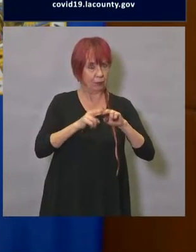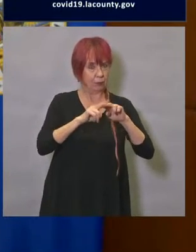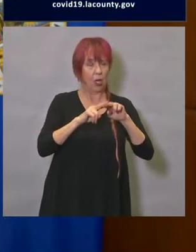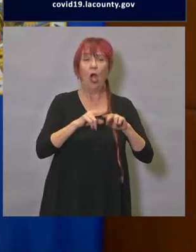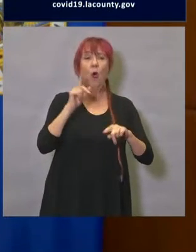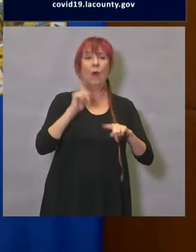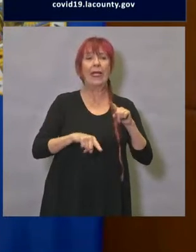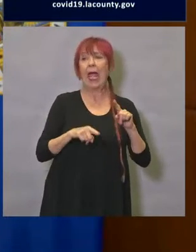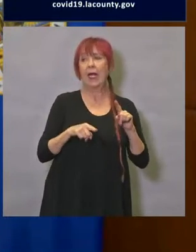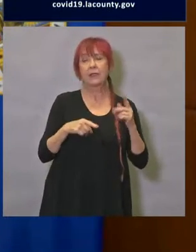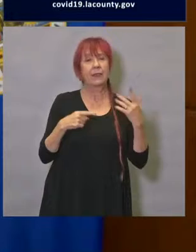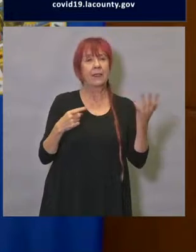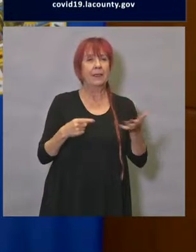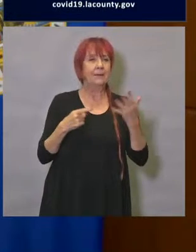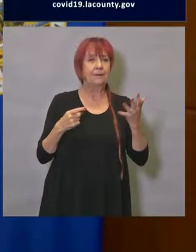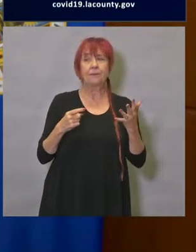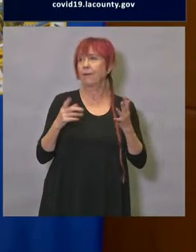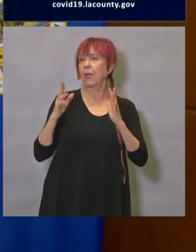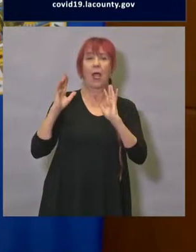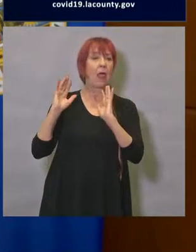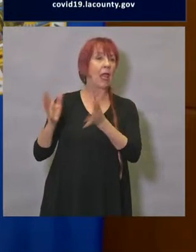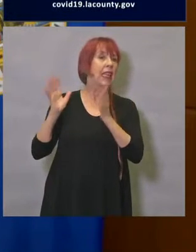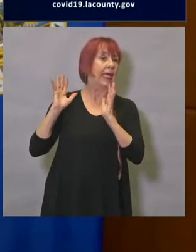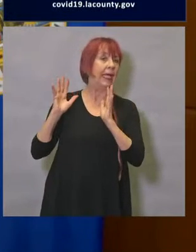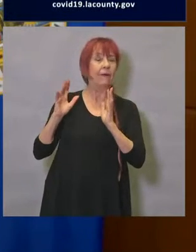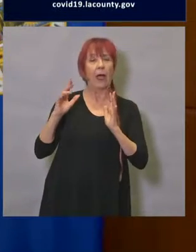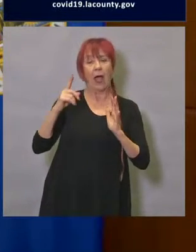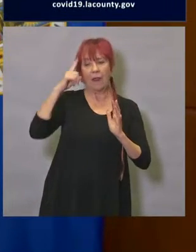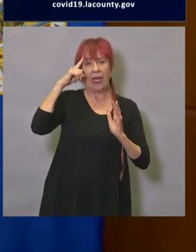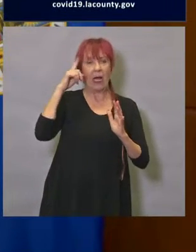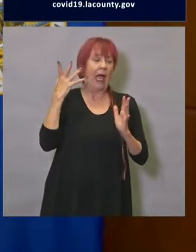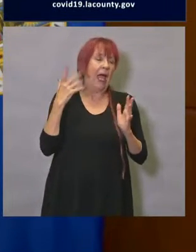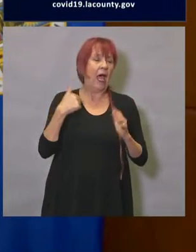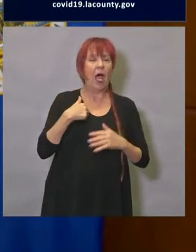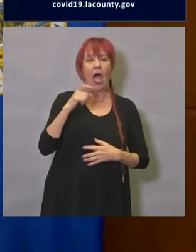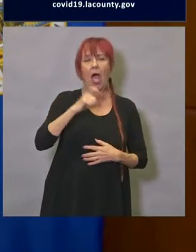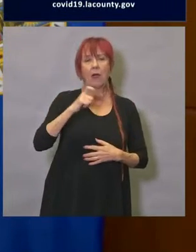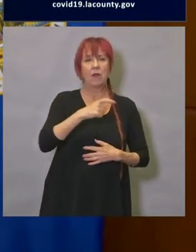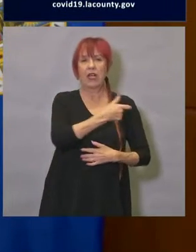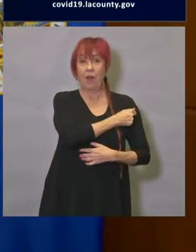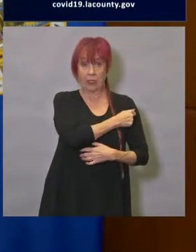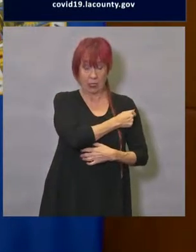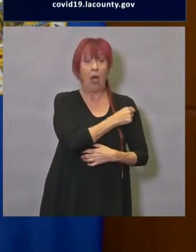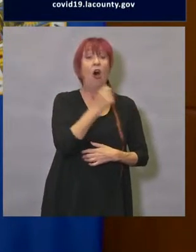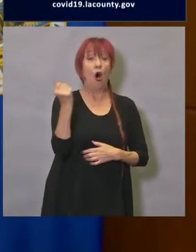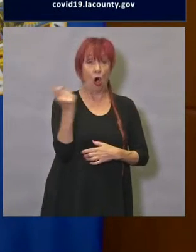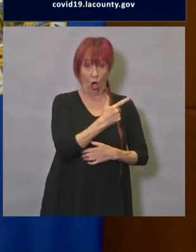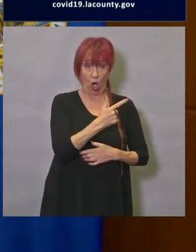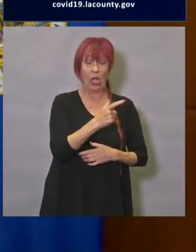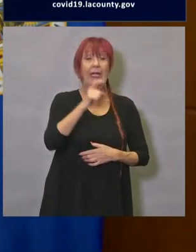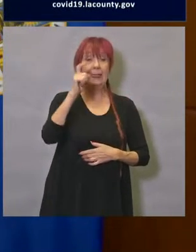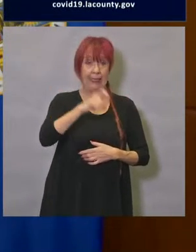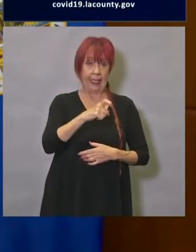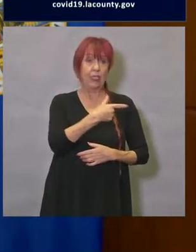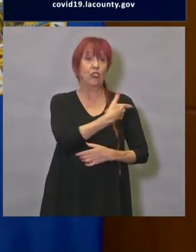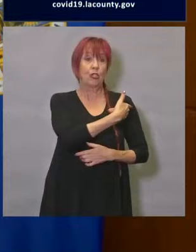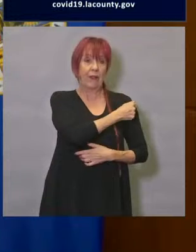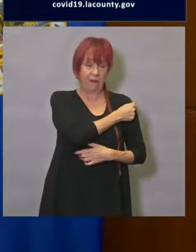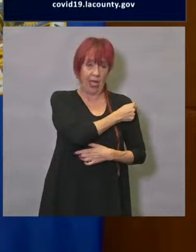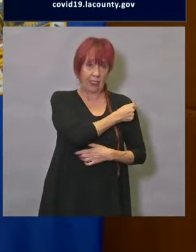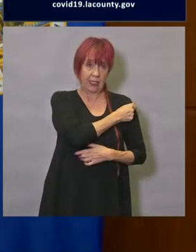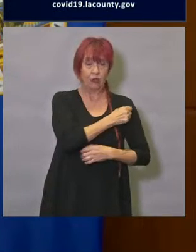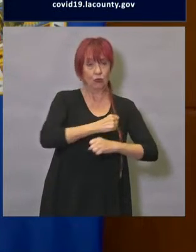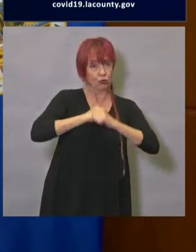this out there to think that, oh, well, I don't need to get the vaccine. We definitely need to